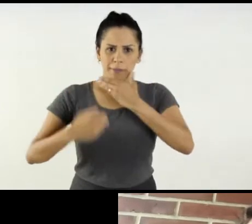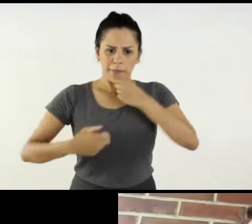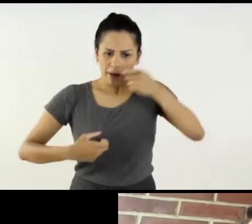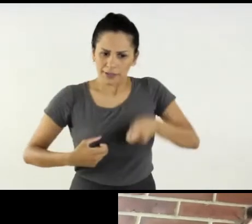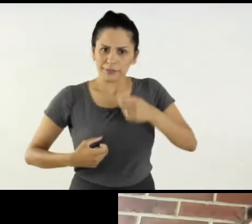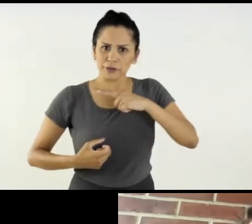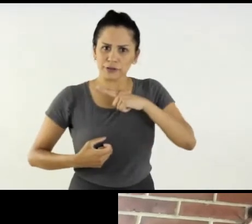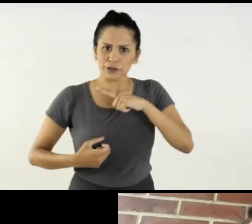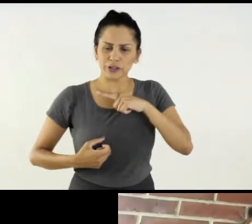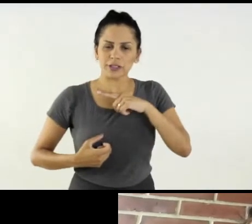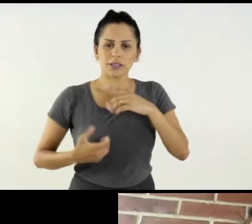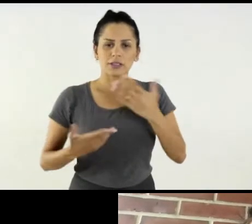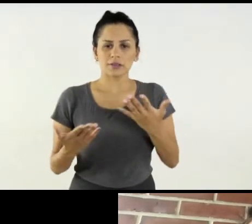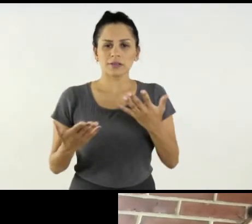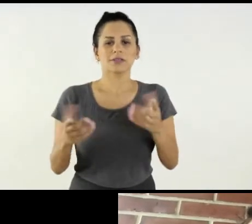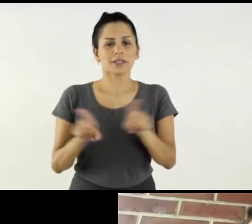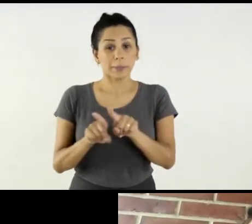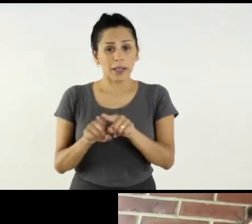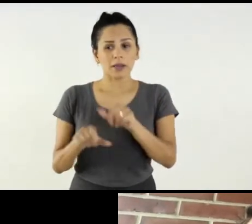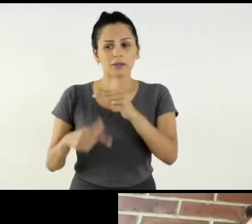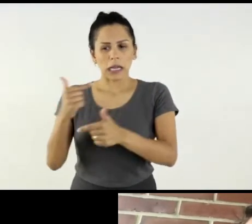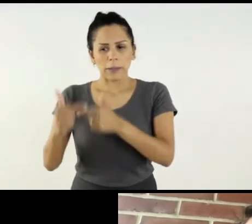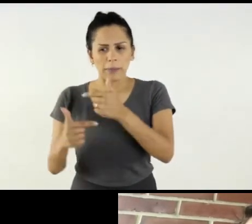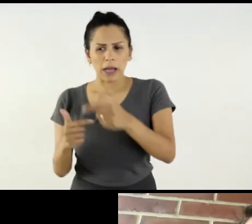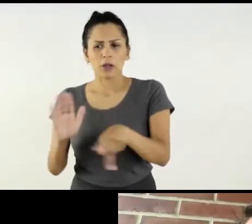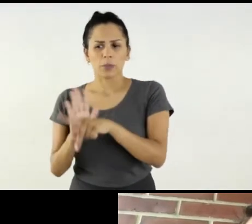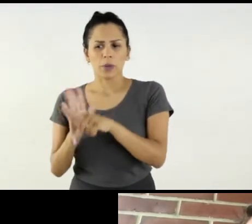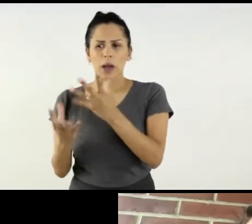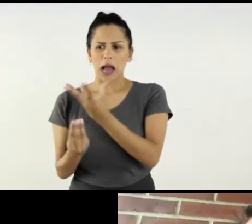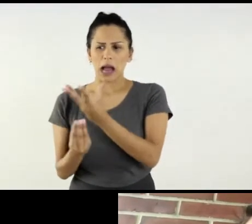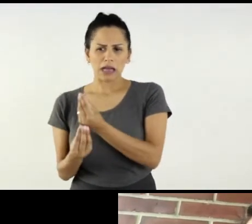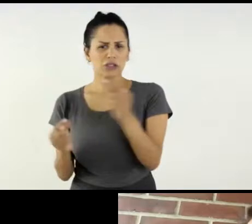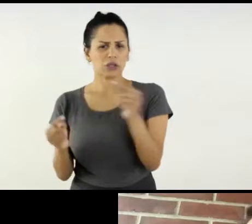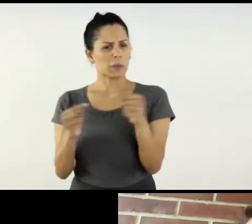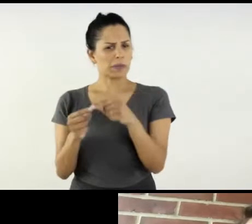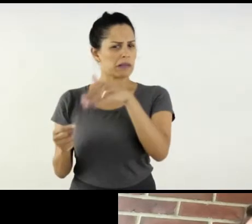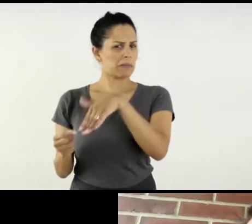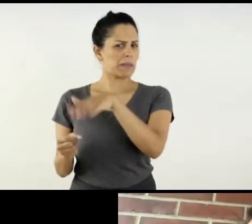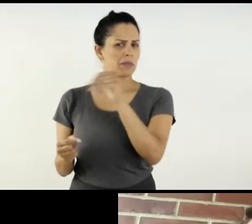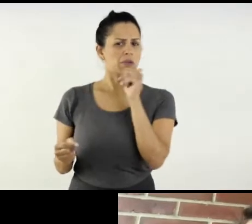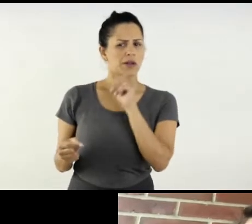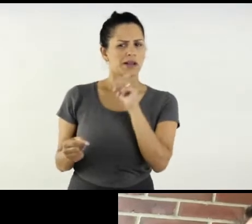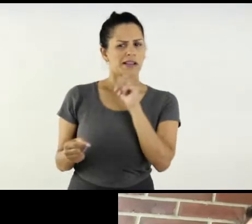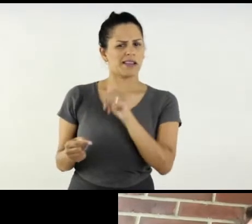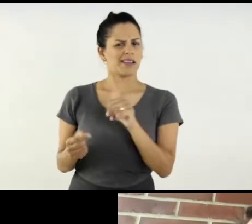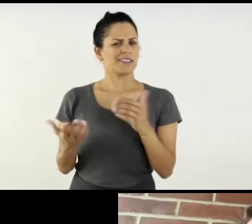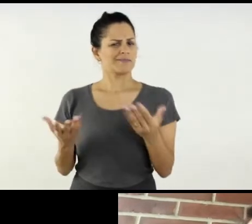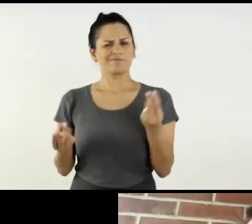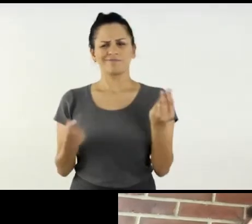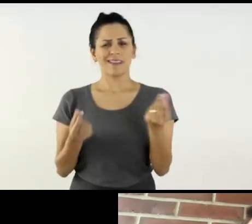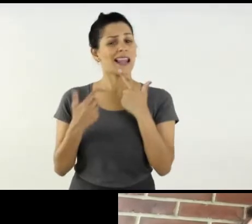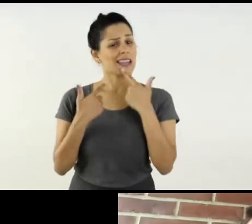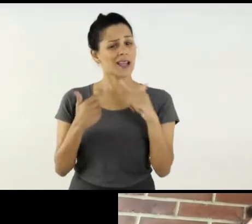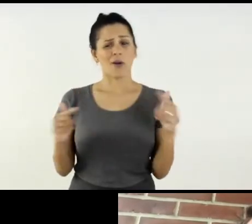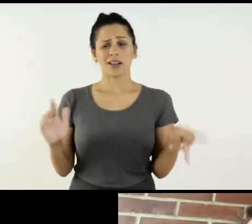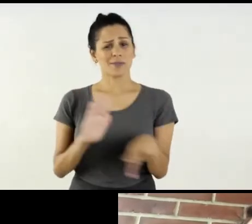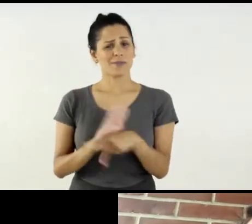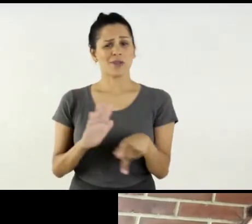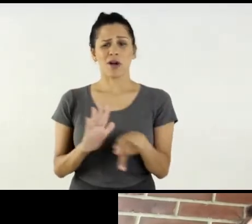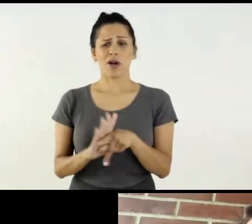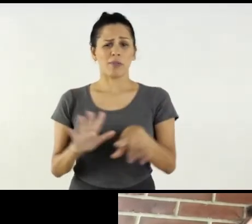we are all kind of struggling with, because this is learned language, it's inculcated in us, right? So